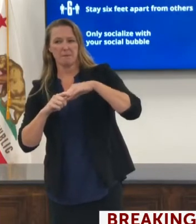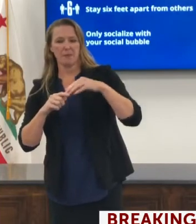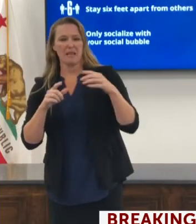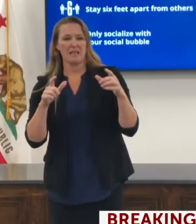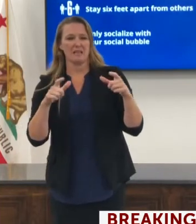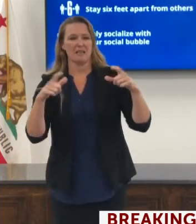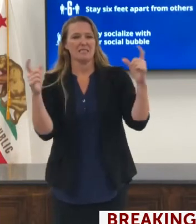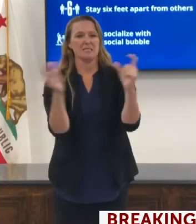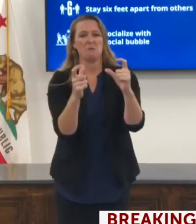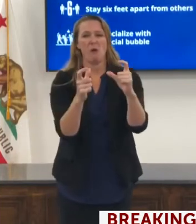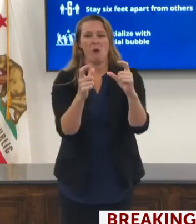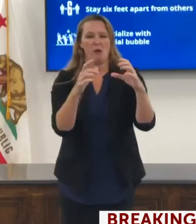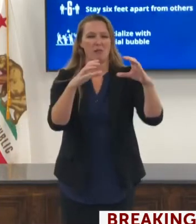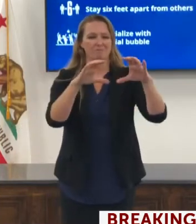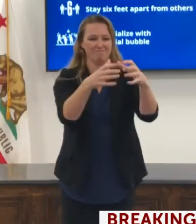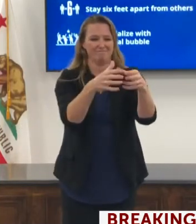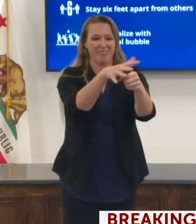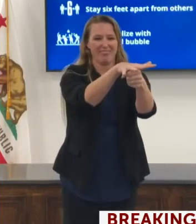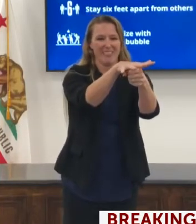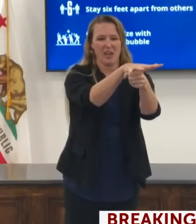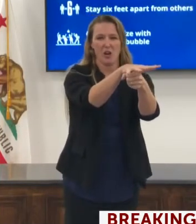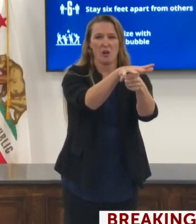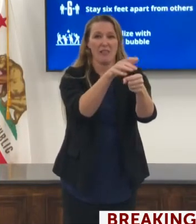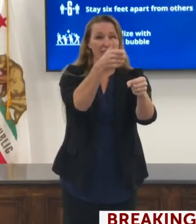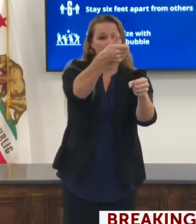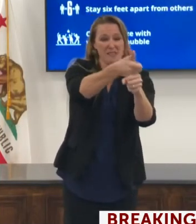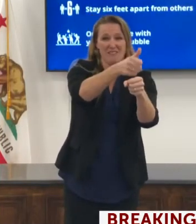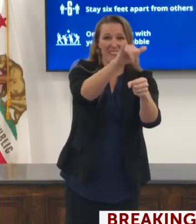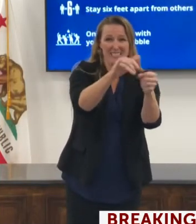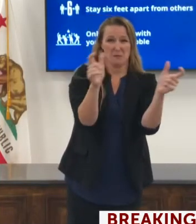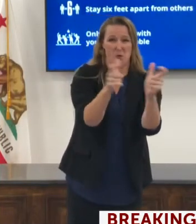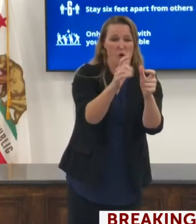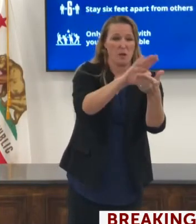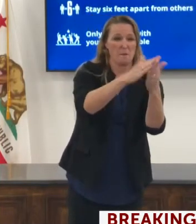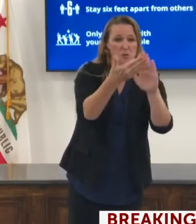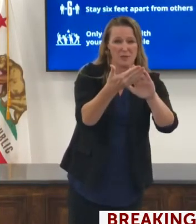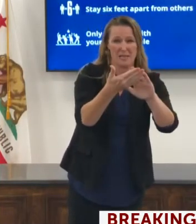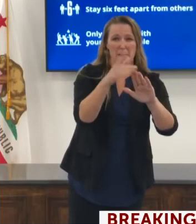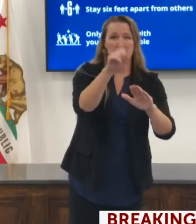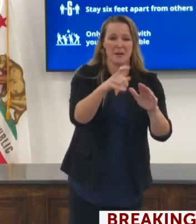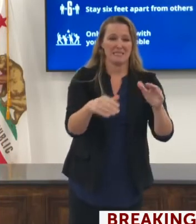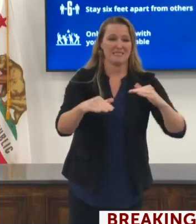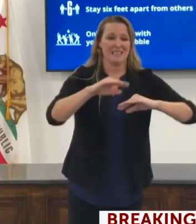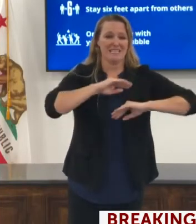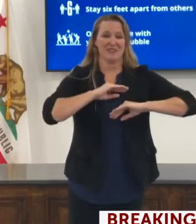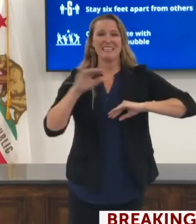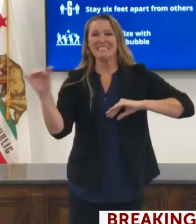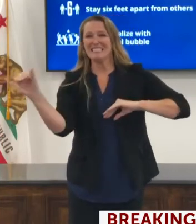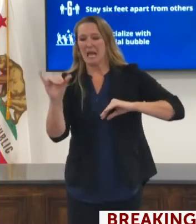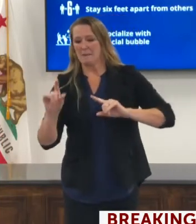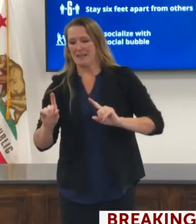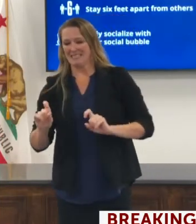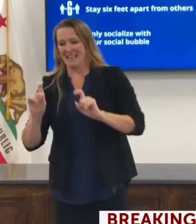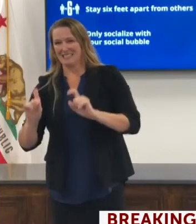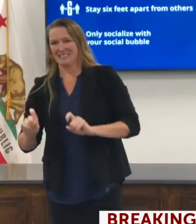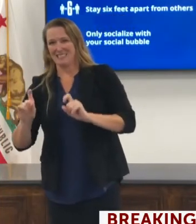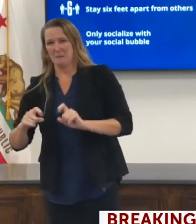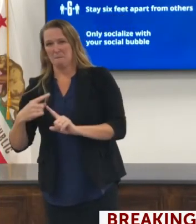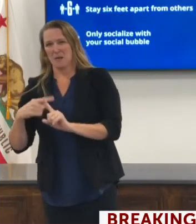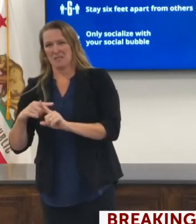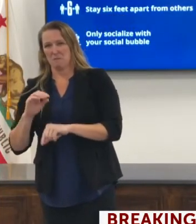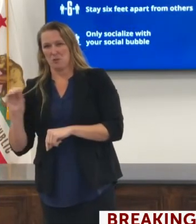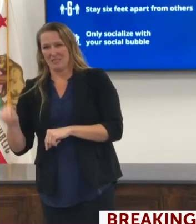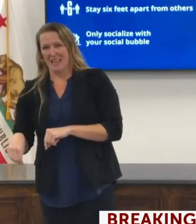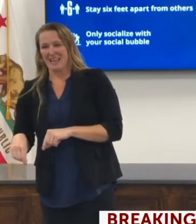test positivity rate or better than the county as a whole in order for our county to move forward into the